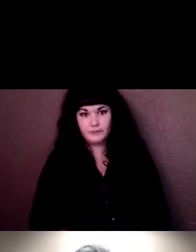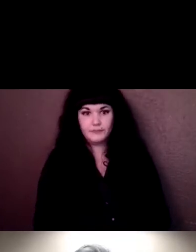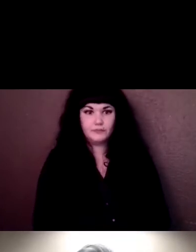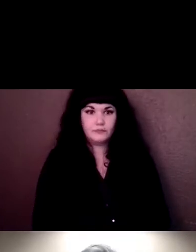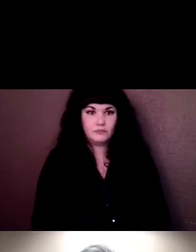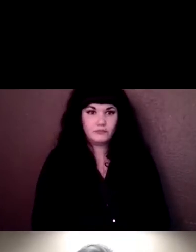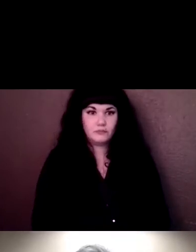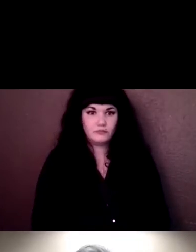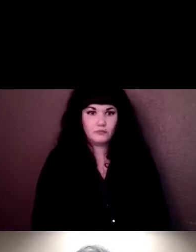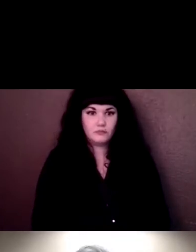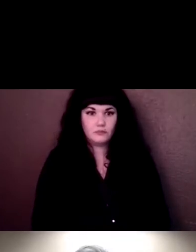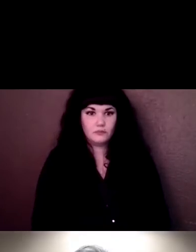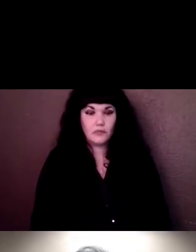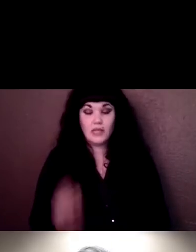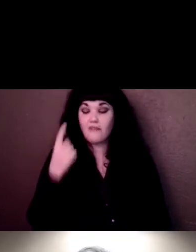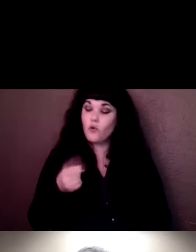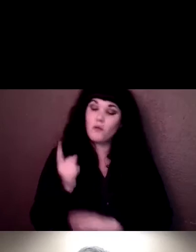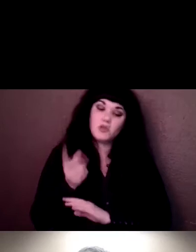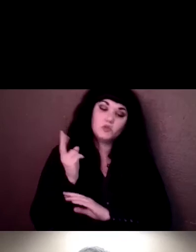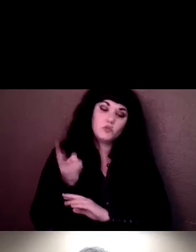And let's talk a minute or two about pain.